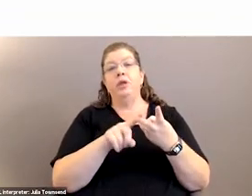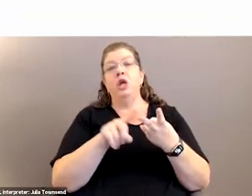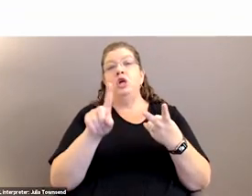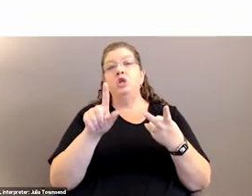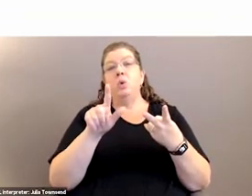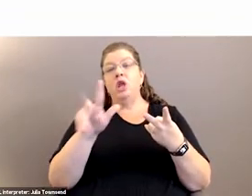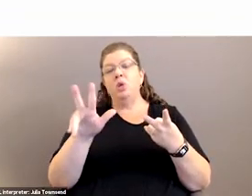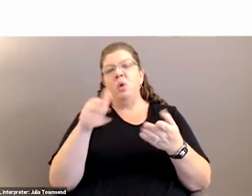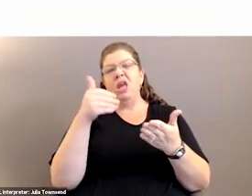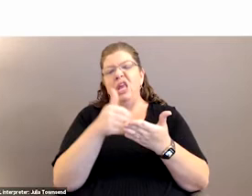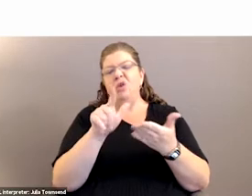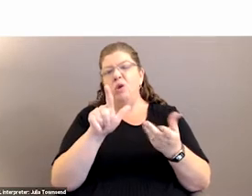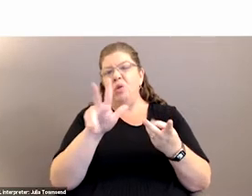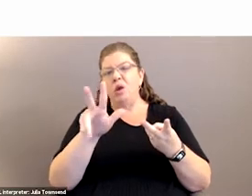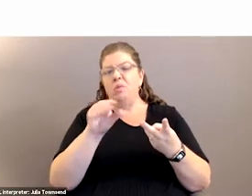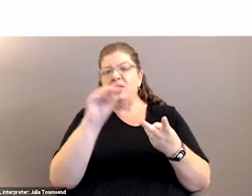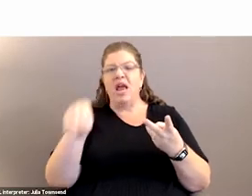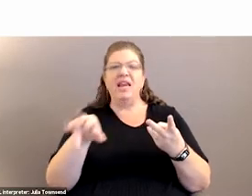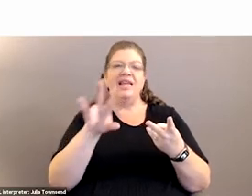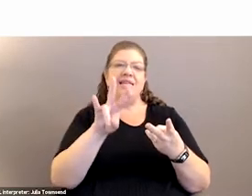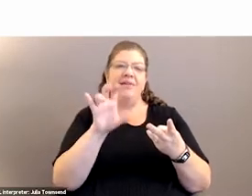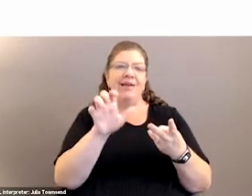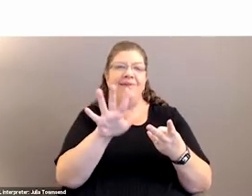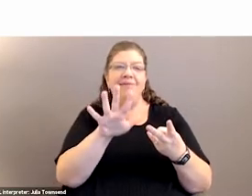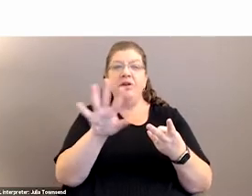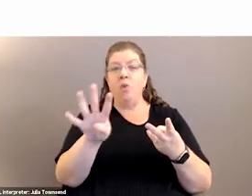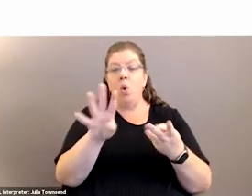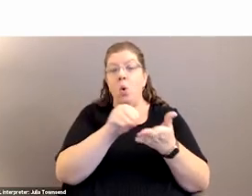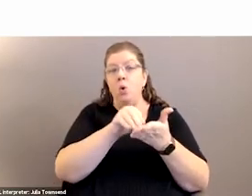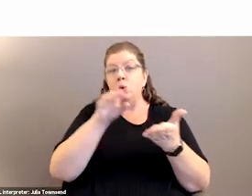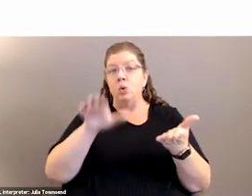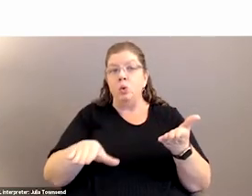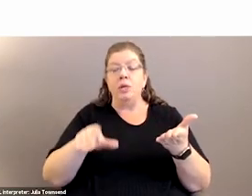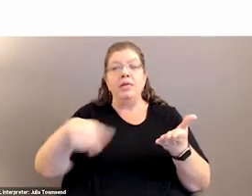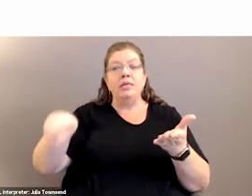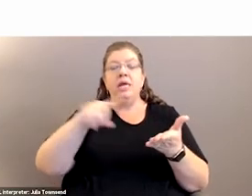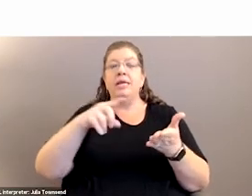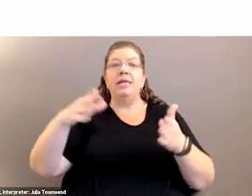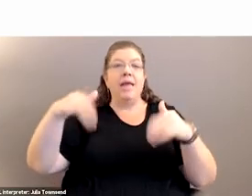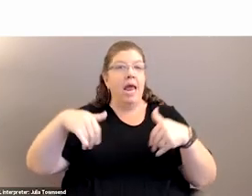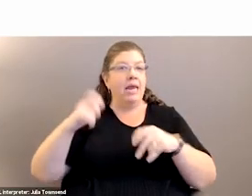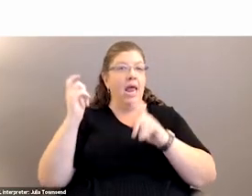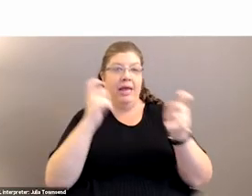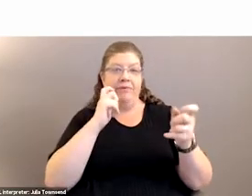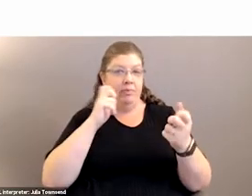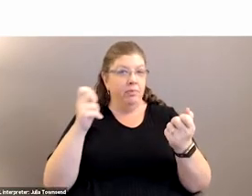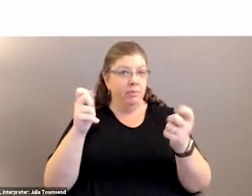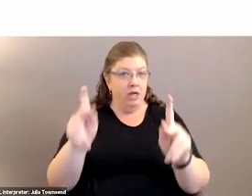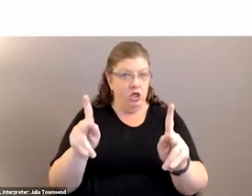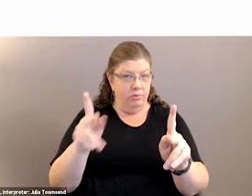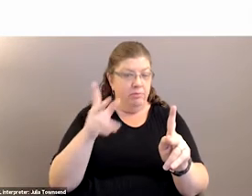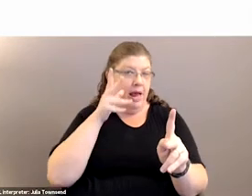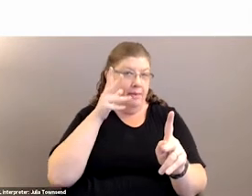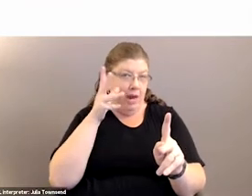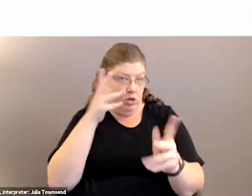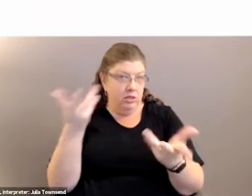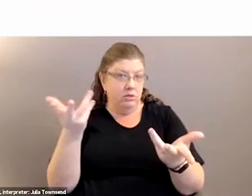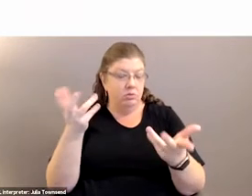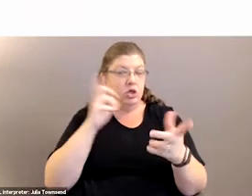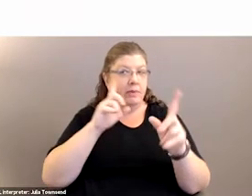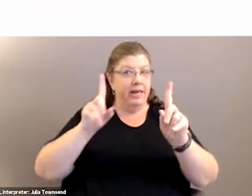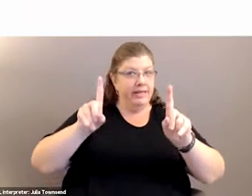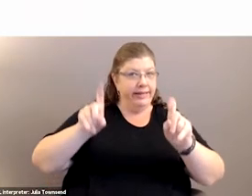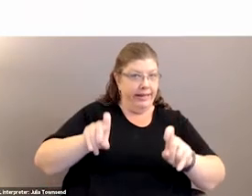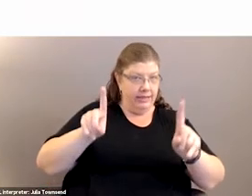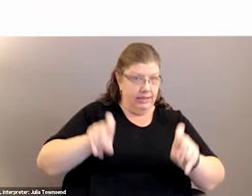percent or 754 students had not been granted consent by their parents to be